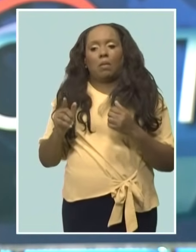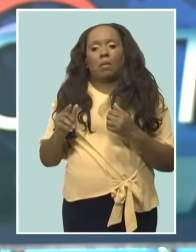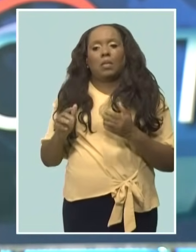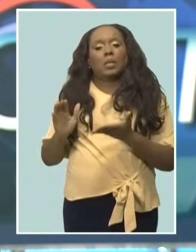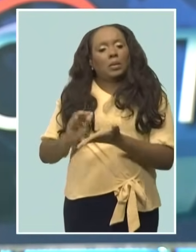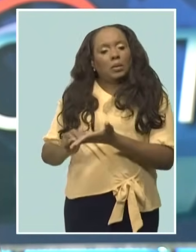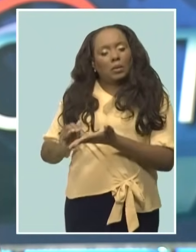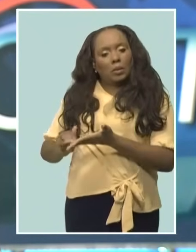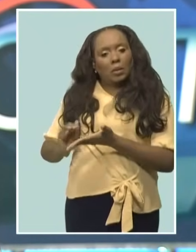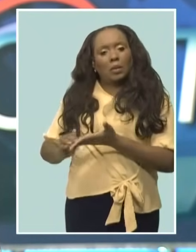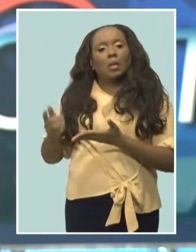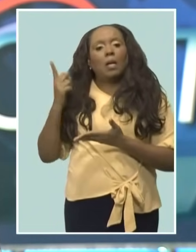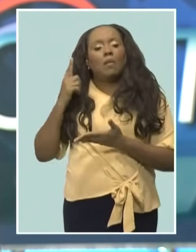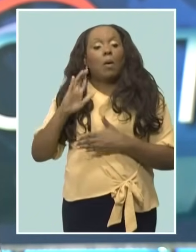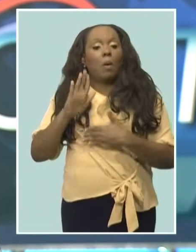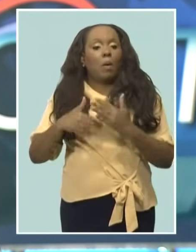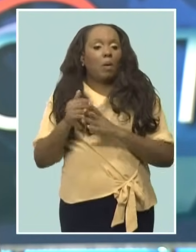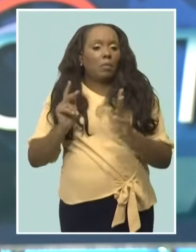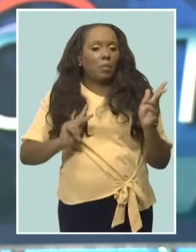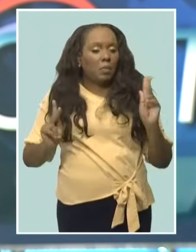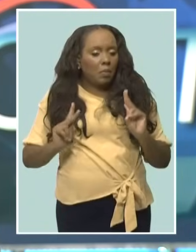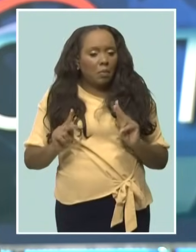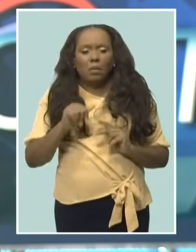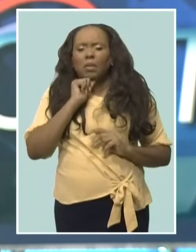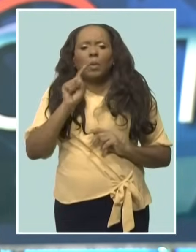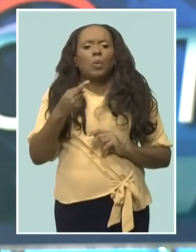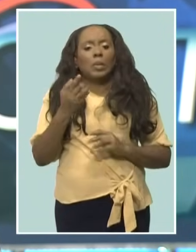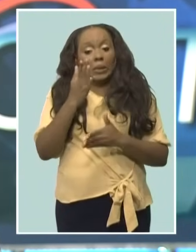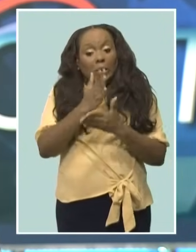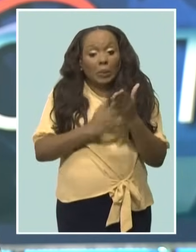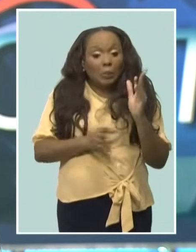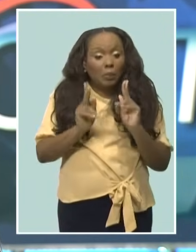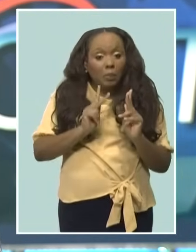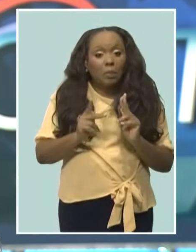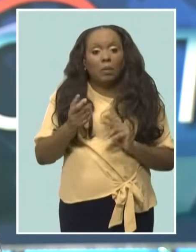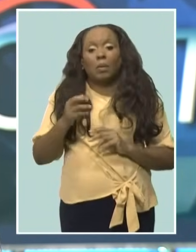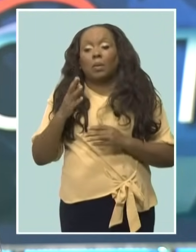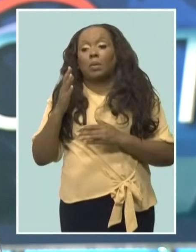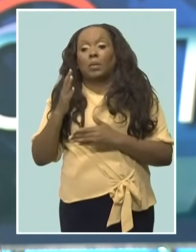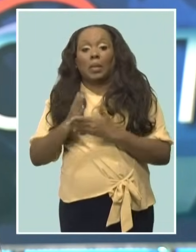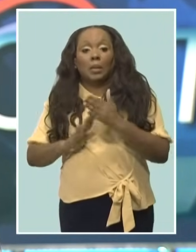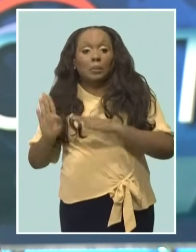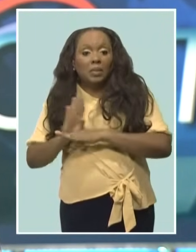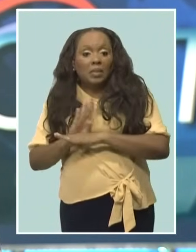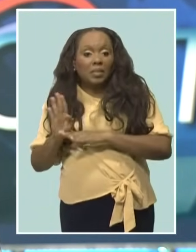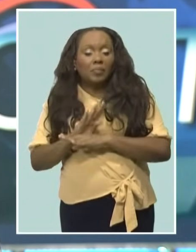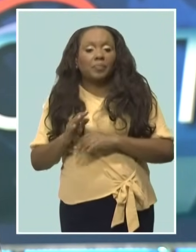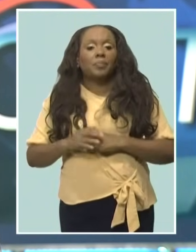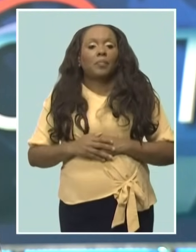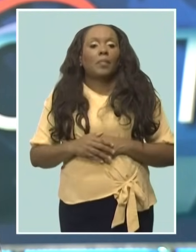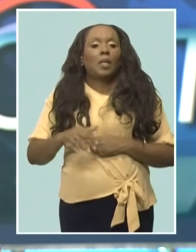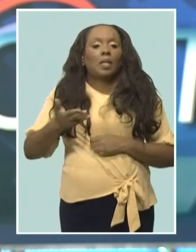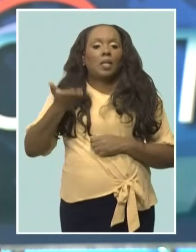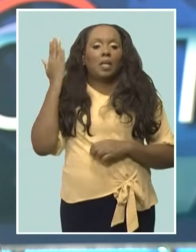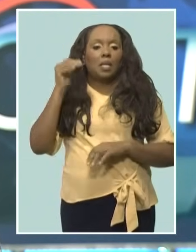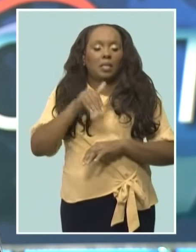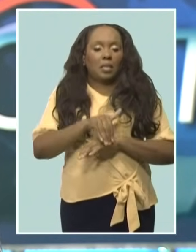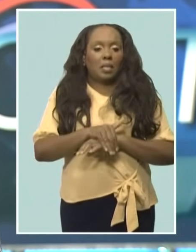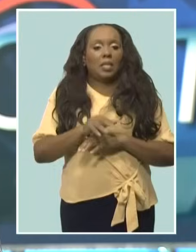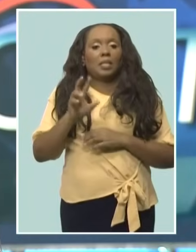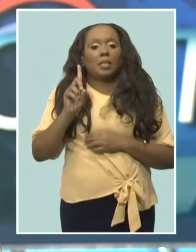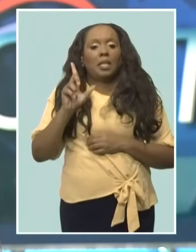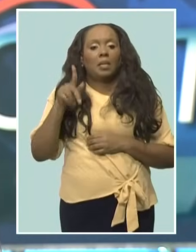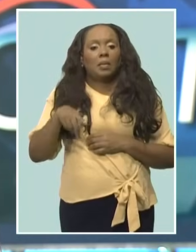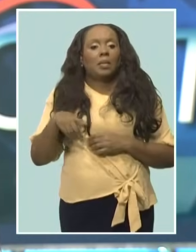and businesses. The Democratic Labour Party leader was addressing those attending a political meeting at the Whim in St. Peter last night